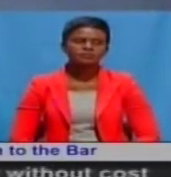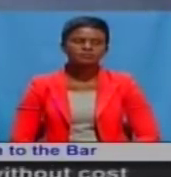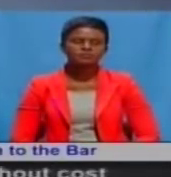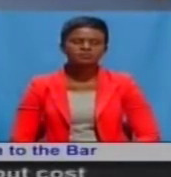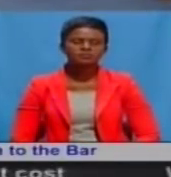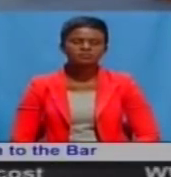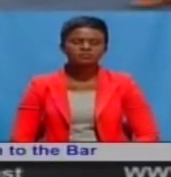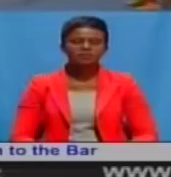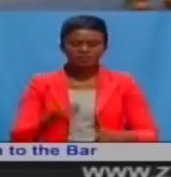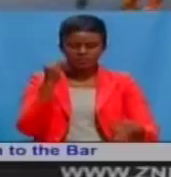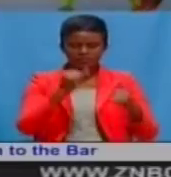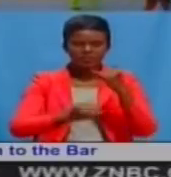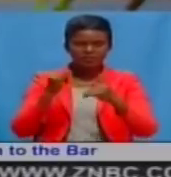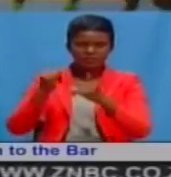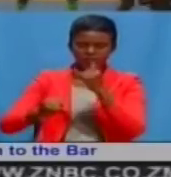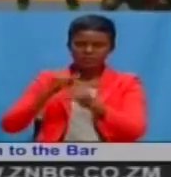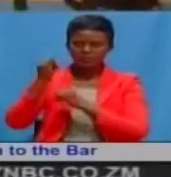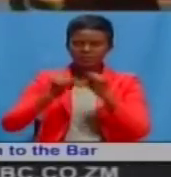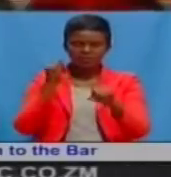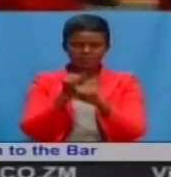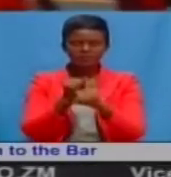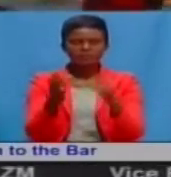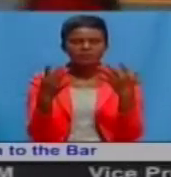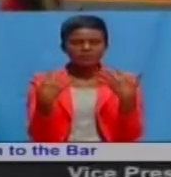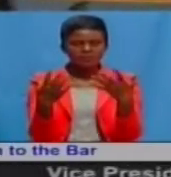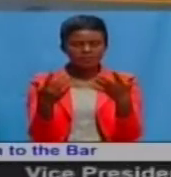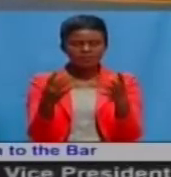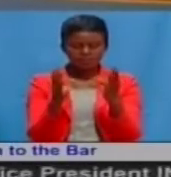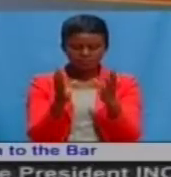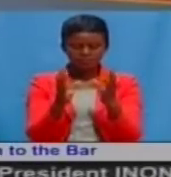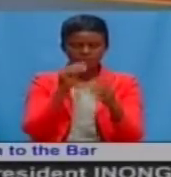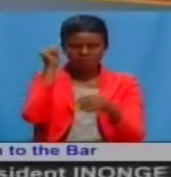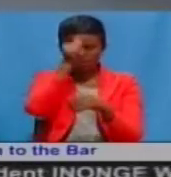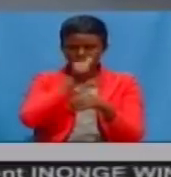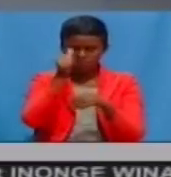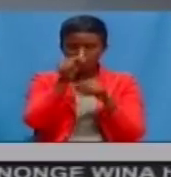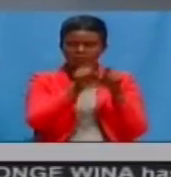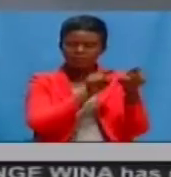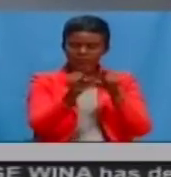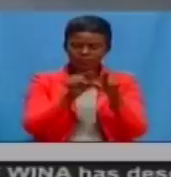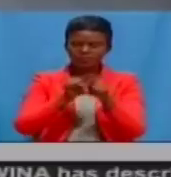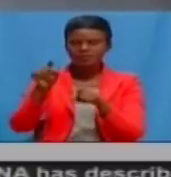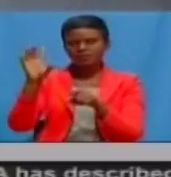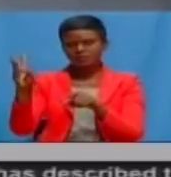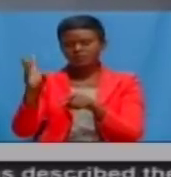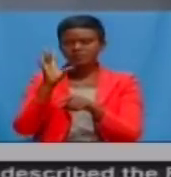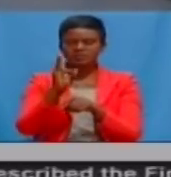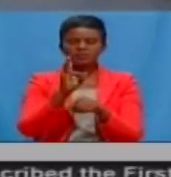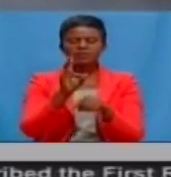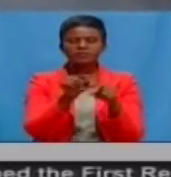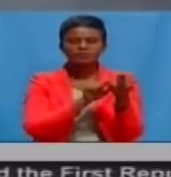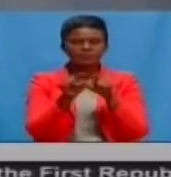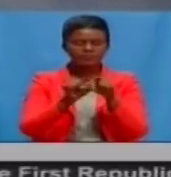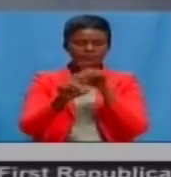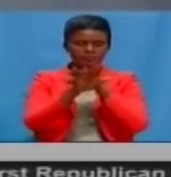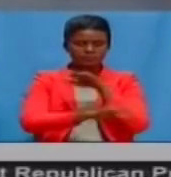They are through to the finals of the International Handball Federation Africa Zone 6 and 7 Championship. The under 20 and under